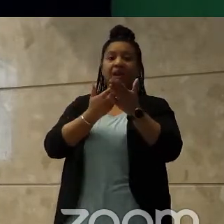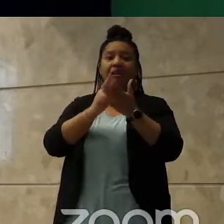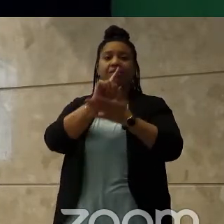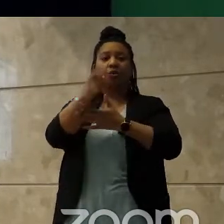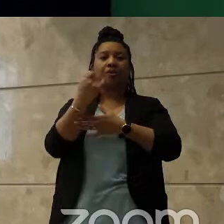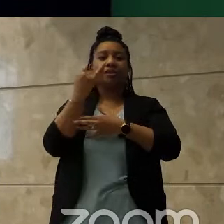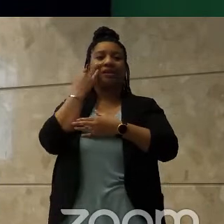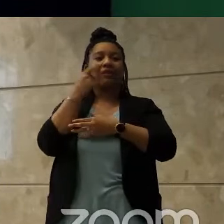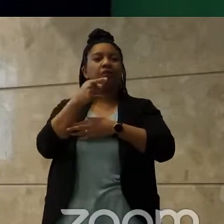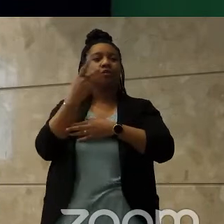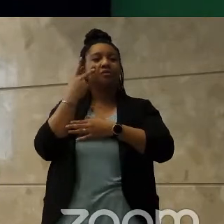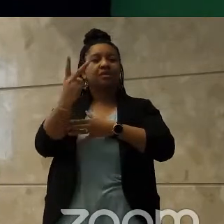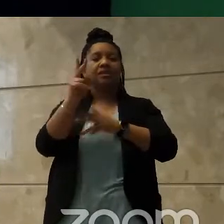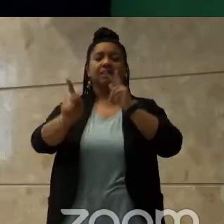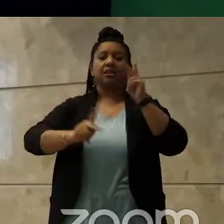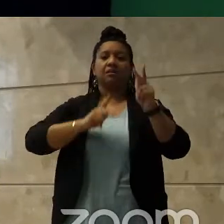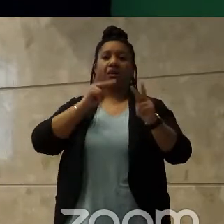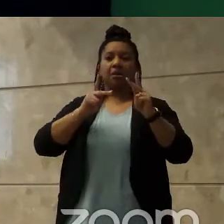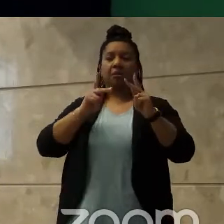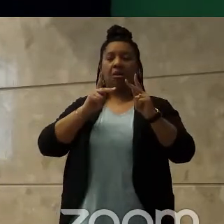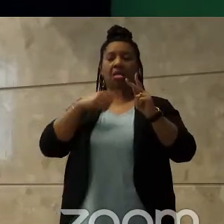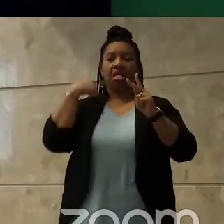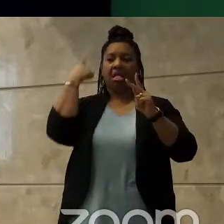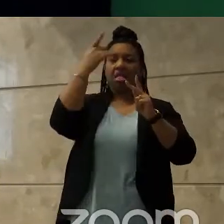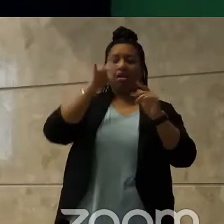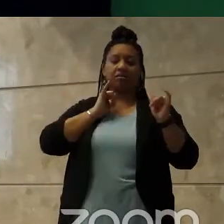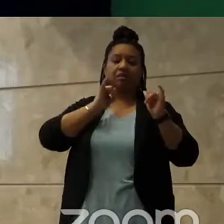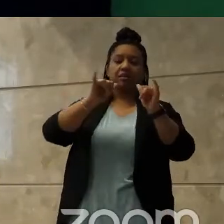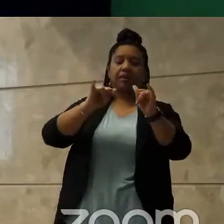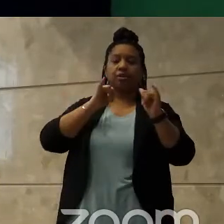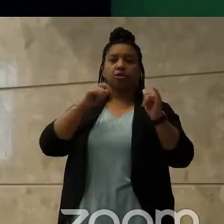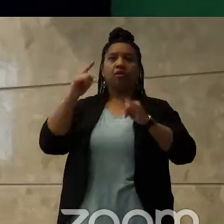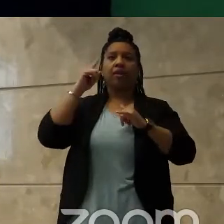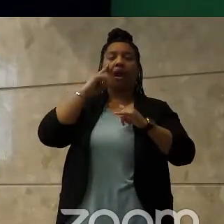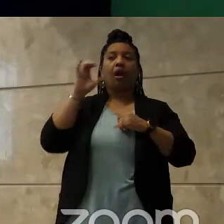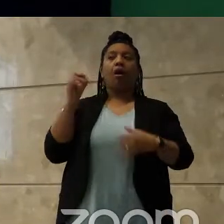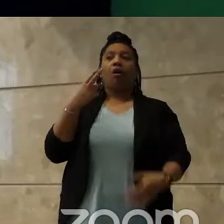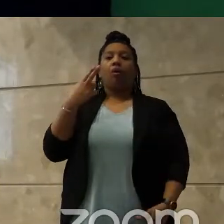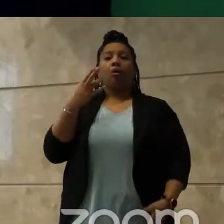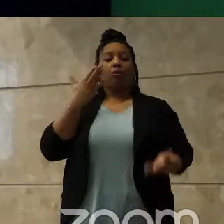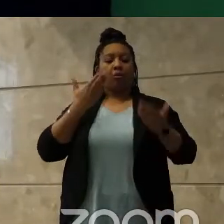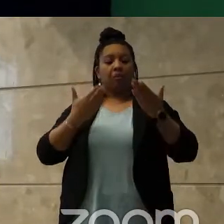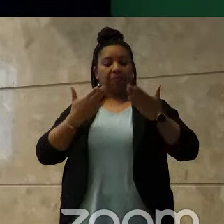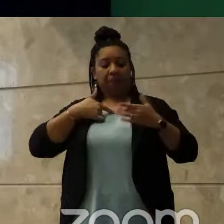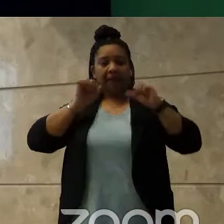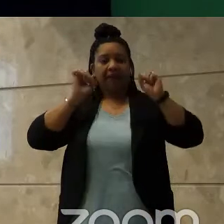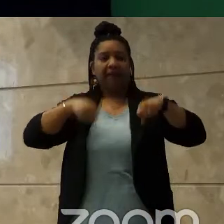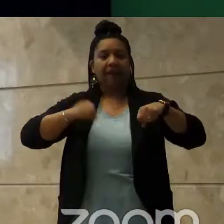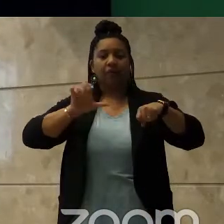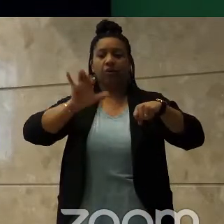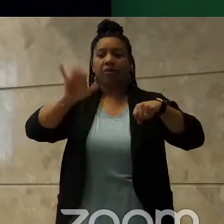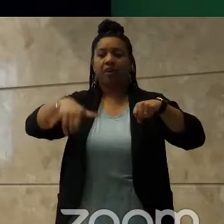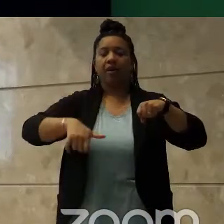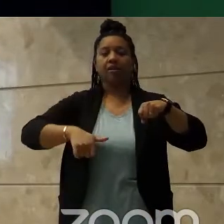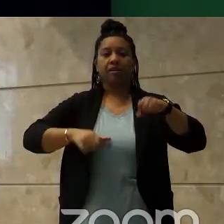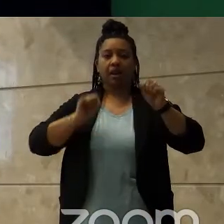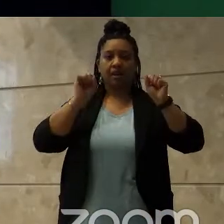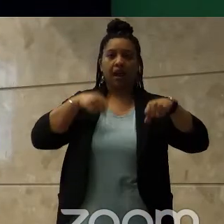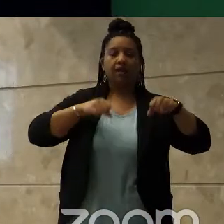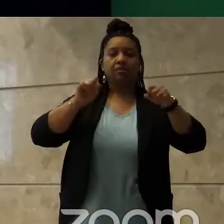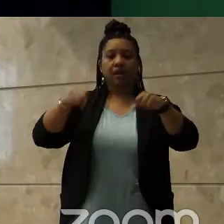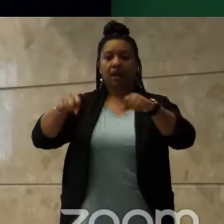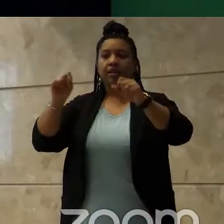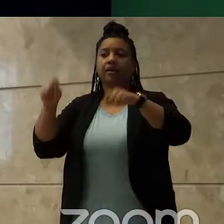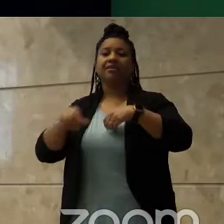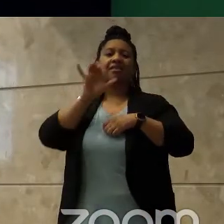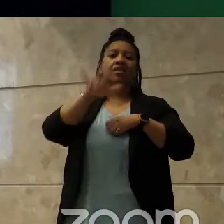see people looking like you do you begin to believe maybe I could do that. That there is the issue that I want us to think